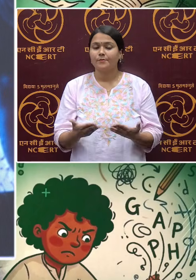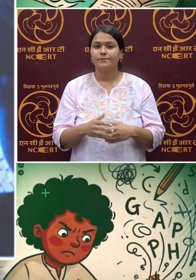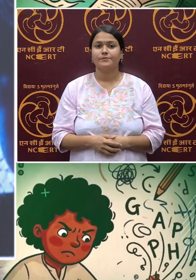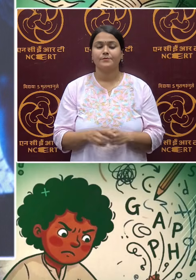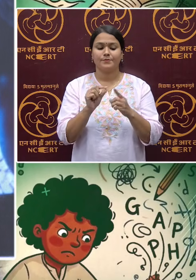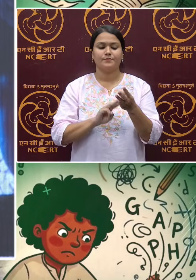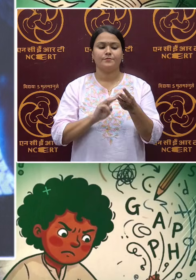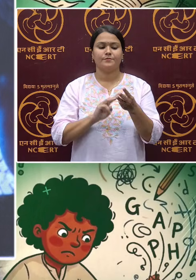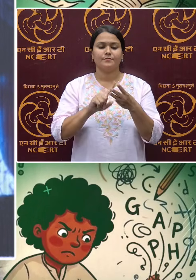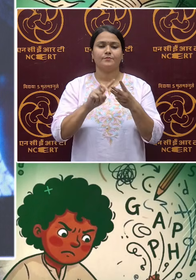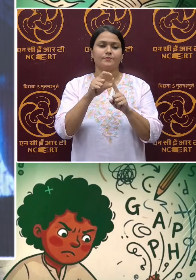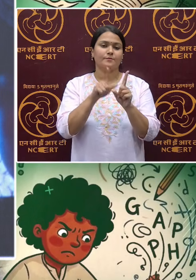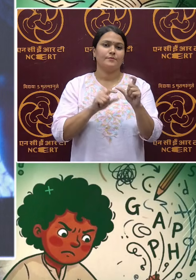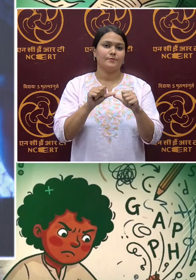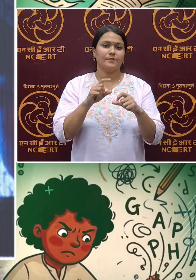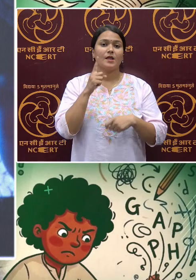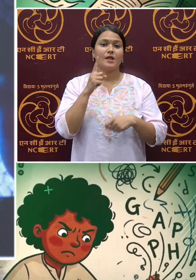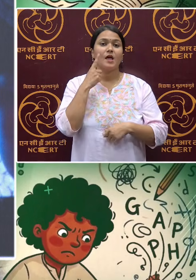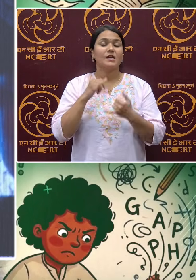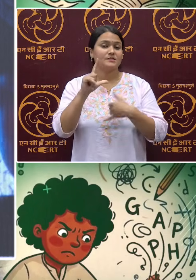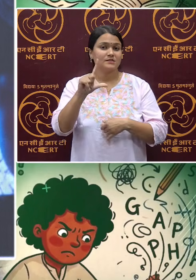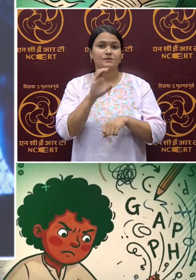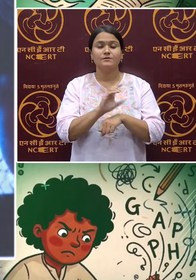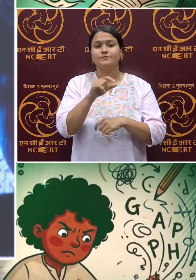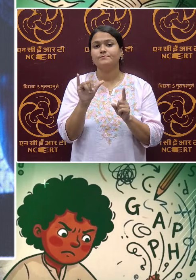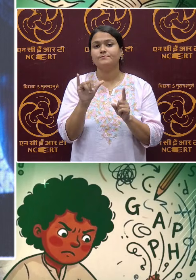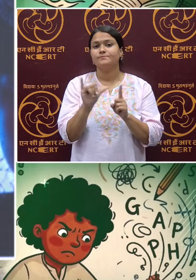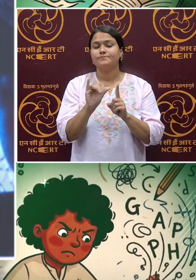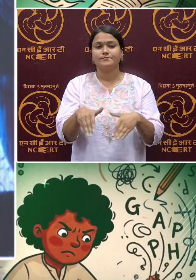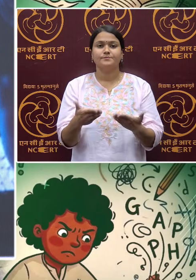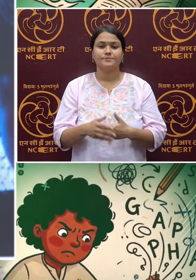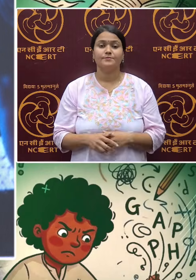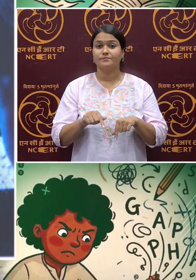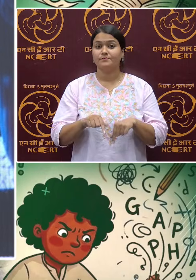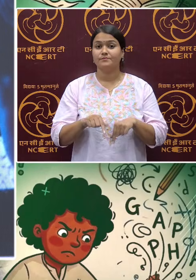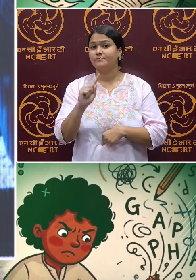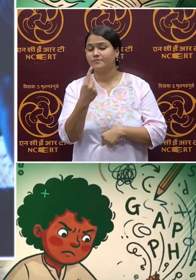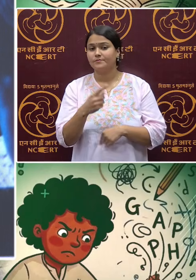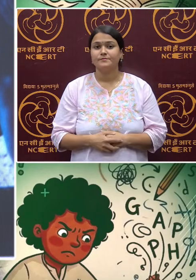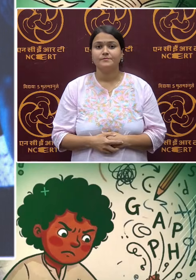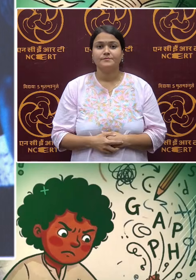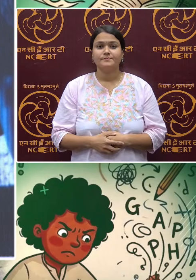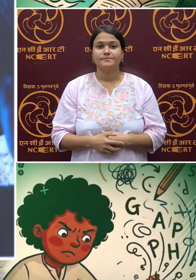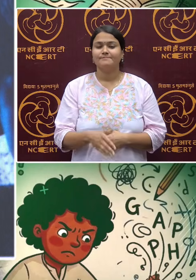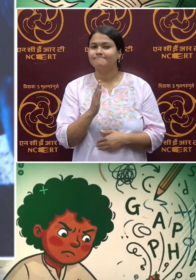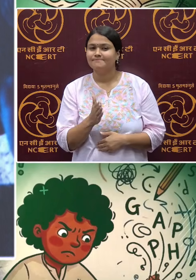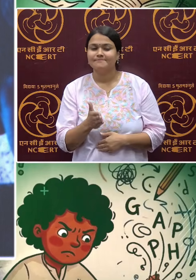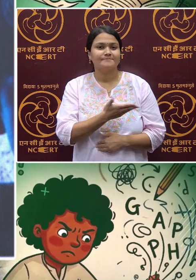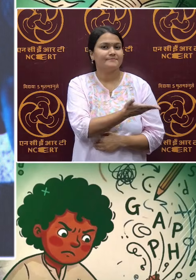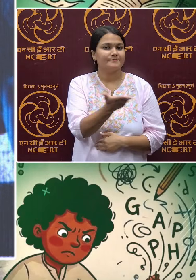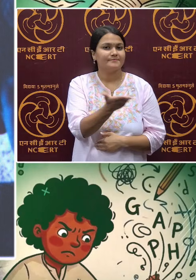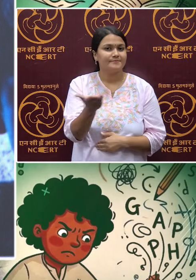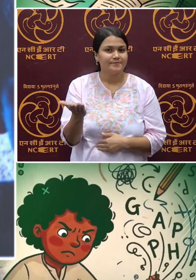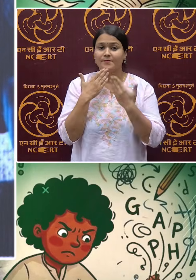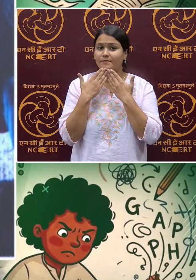our PME Vidya's ISL channel YouTube handle. Now, first of all, let me congratulate all of you and